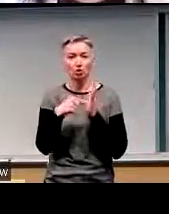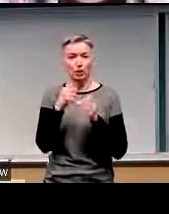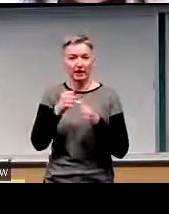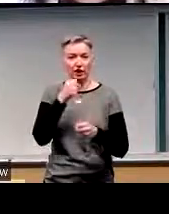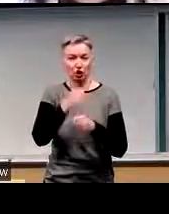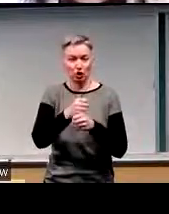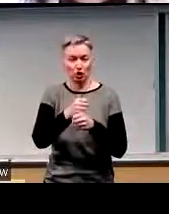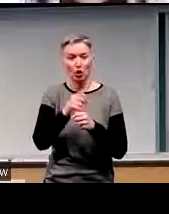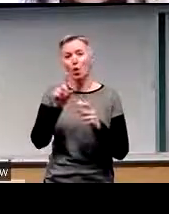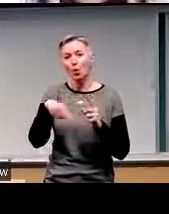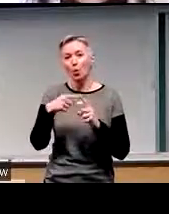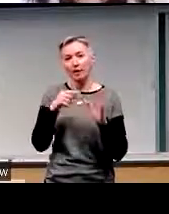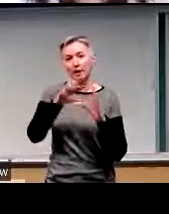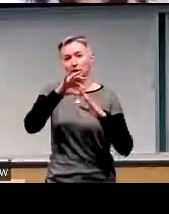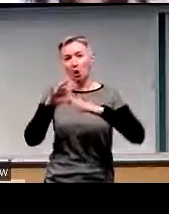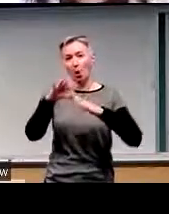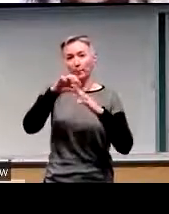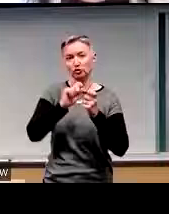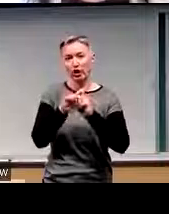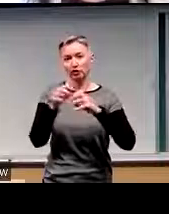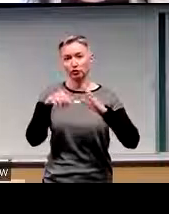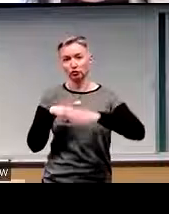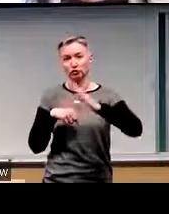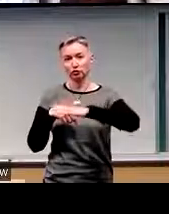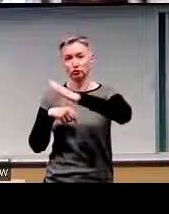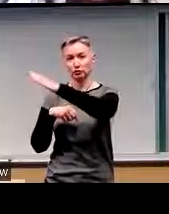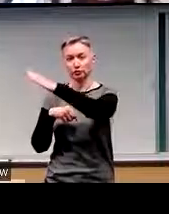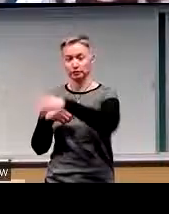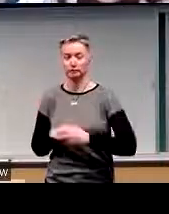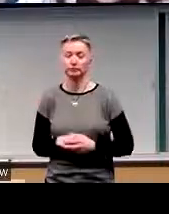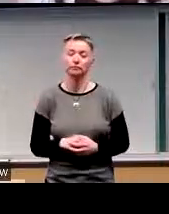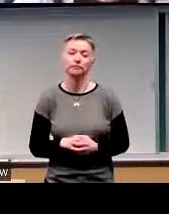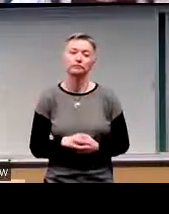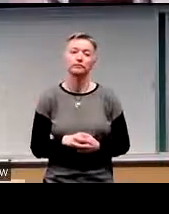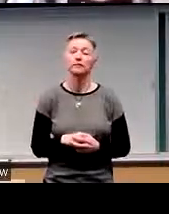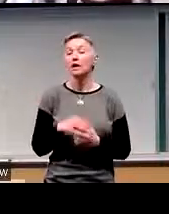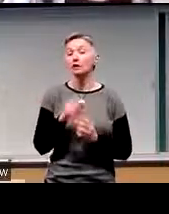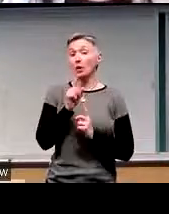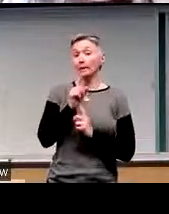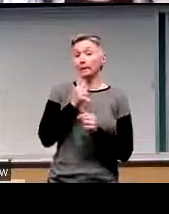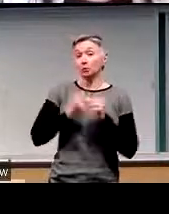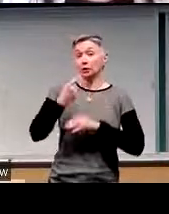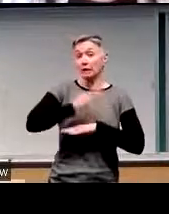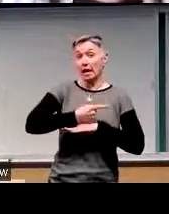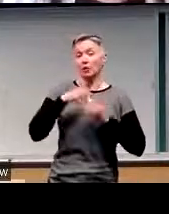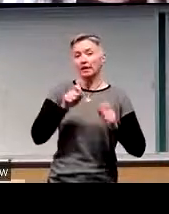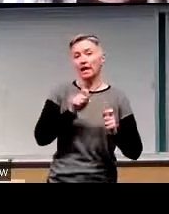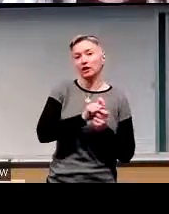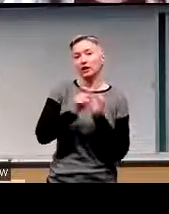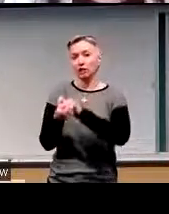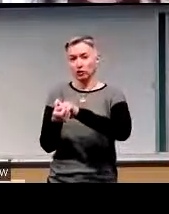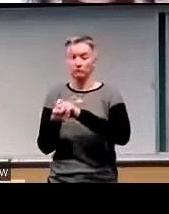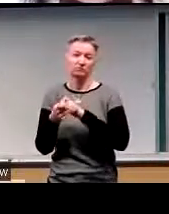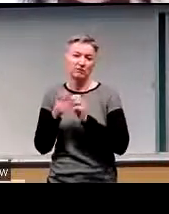slope of the linear trend changed significantly. If you convert the minutes per day into hours per year